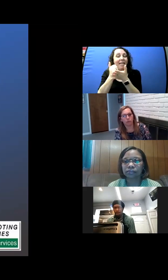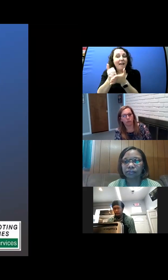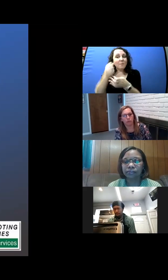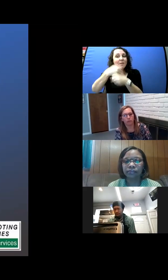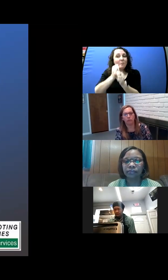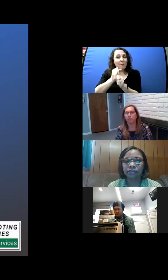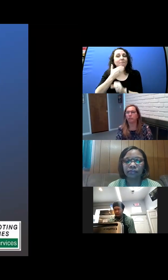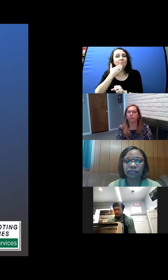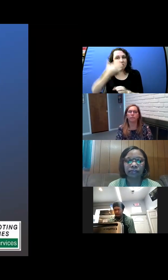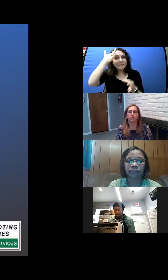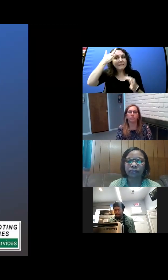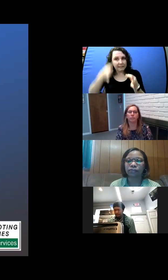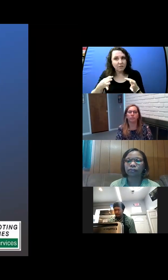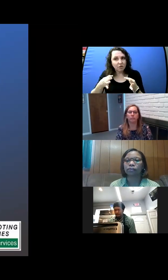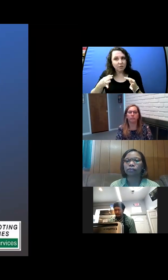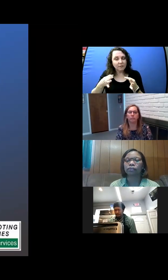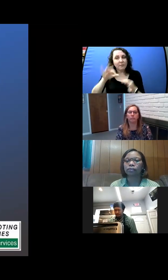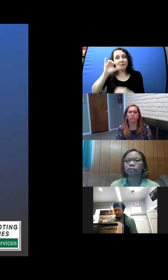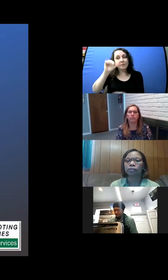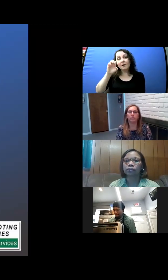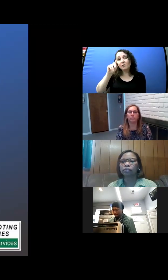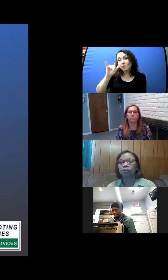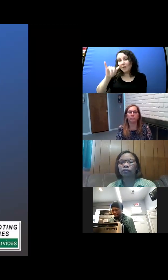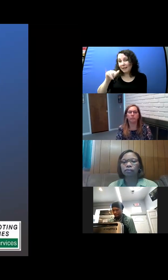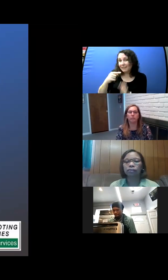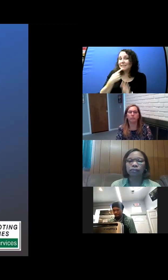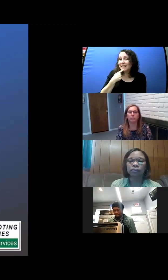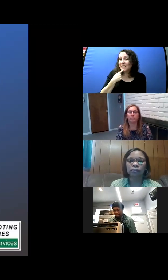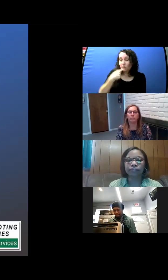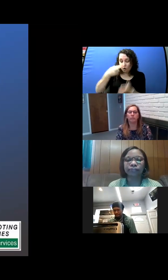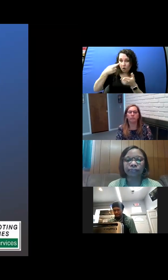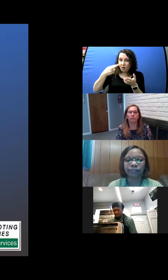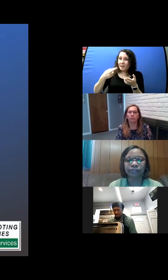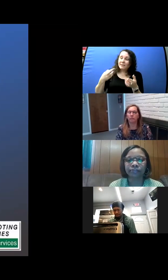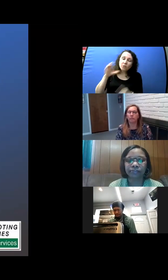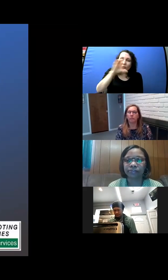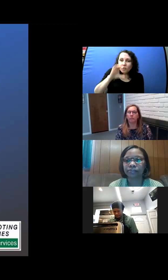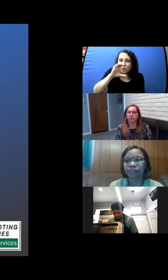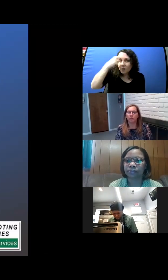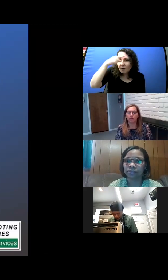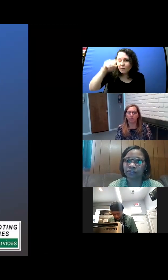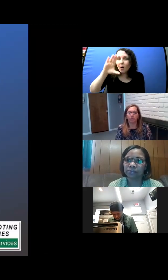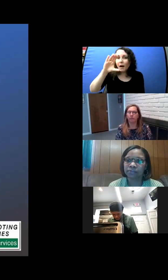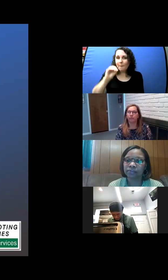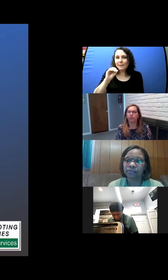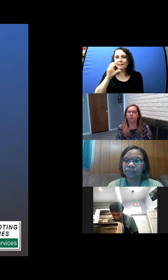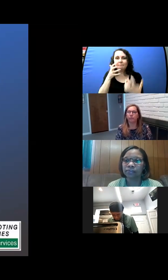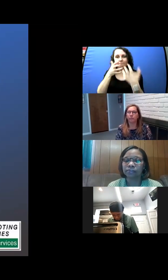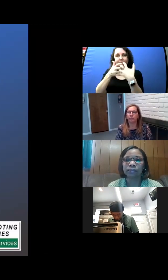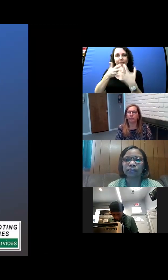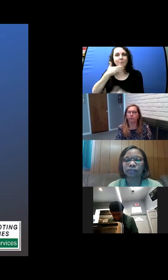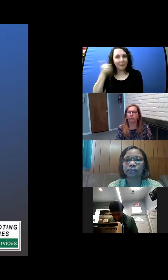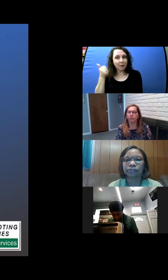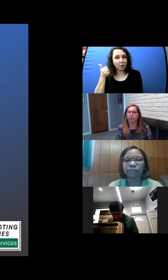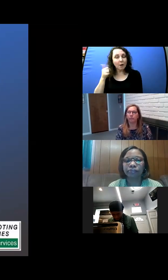Jackie indicated, also research companies that may be a better fit for them. But in terms of MRS services,